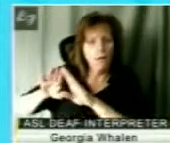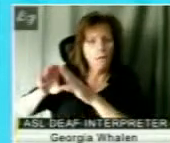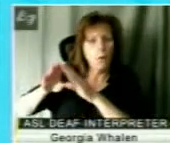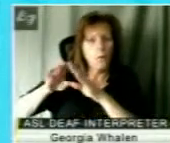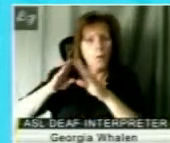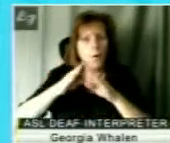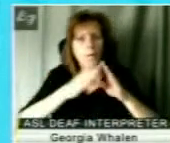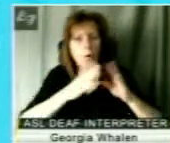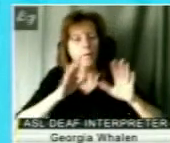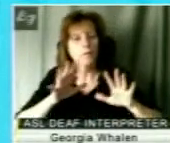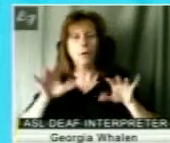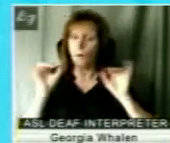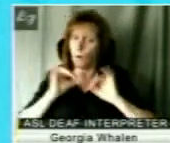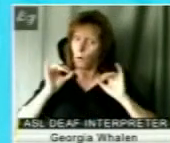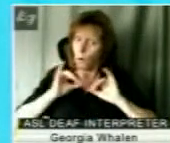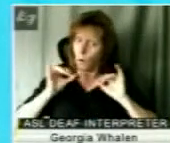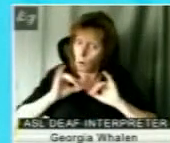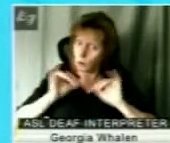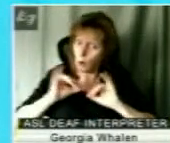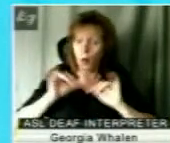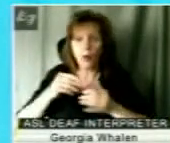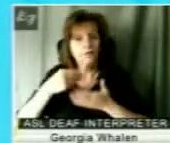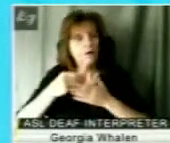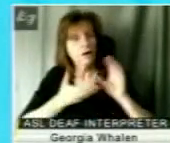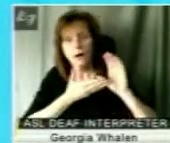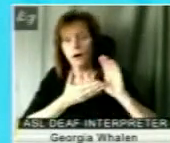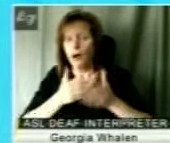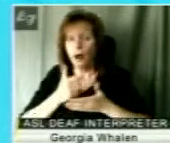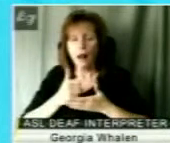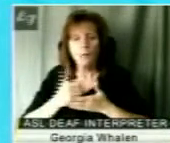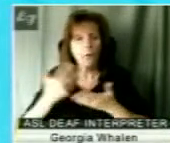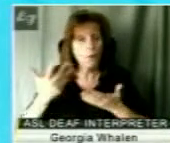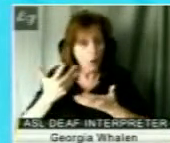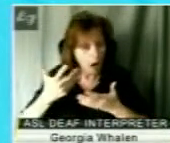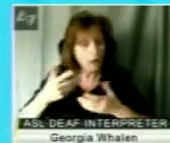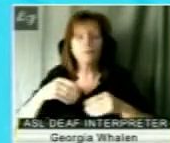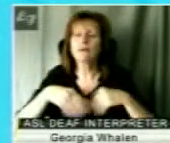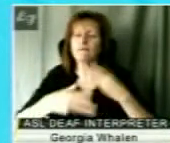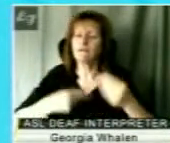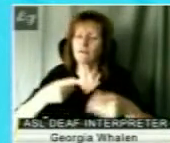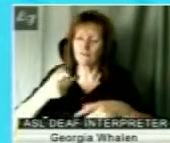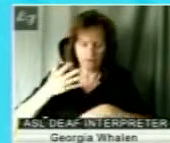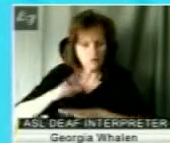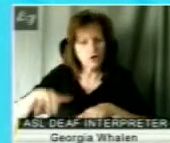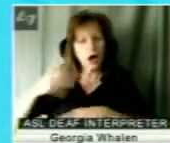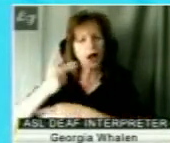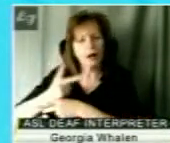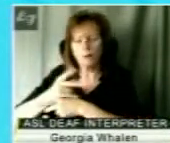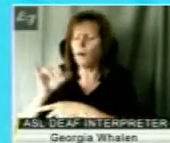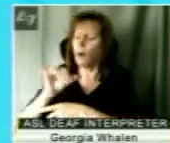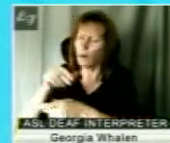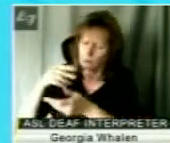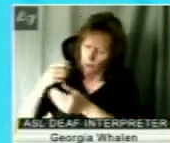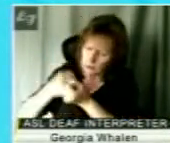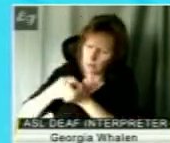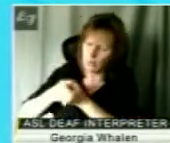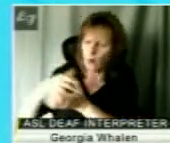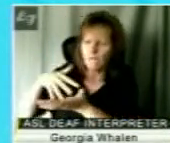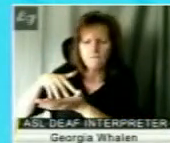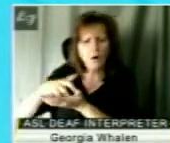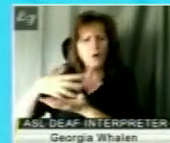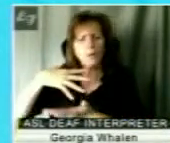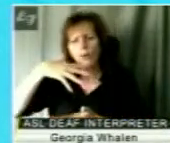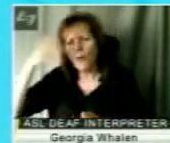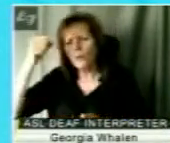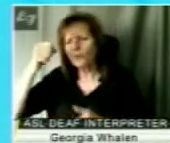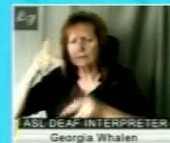Also, additional support for childcare and immediate assistance to vulnerable people, including seniors, and the previously announced